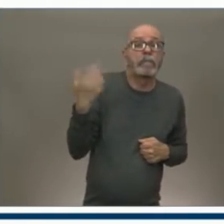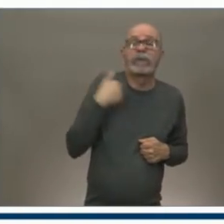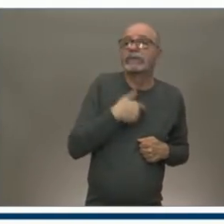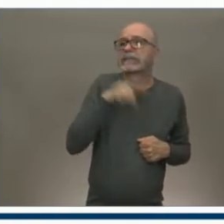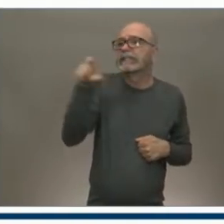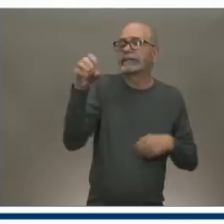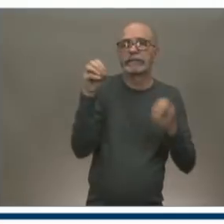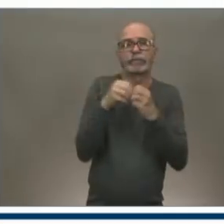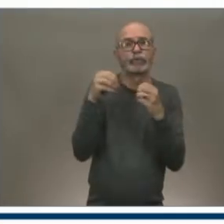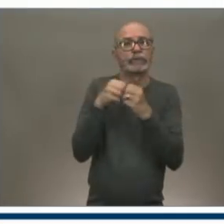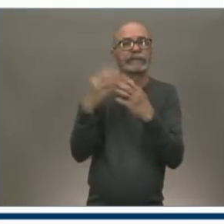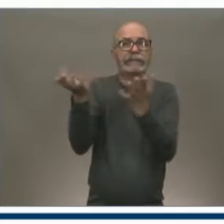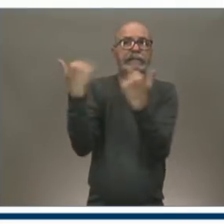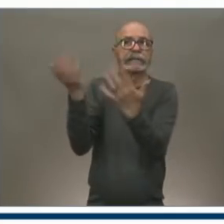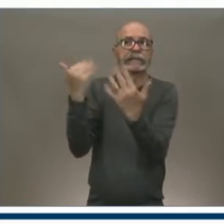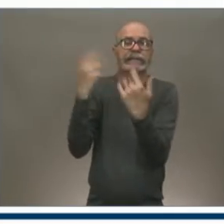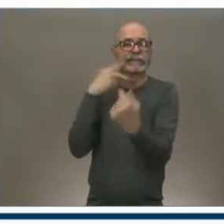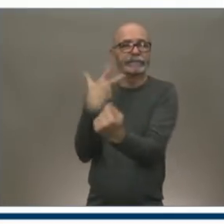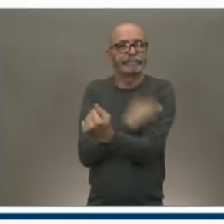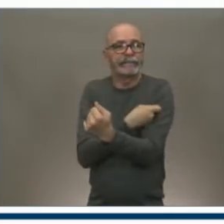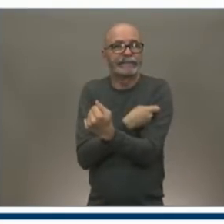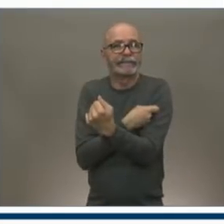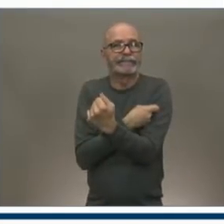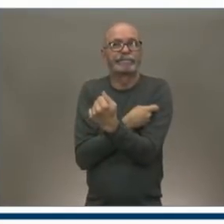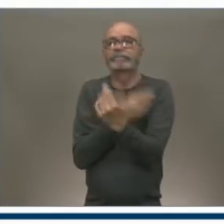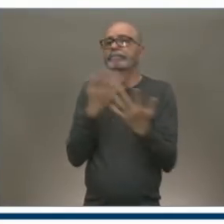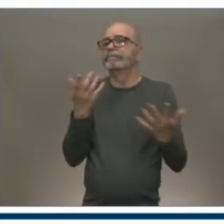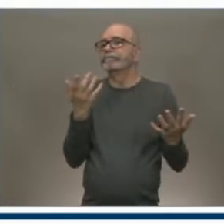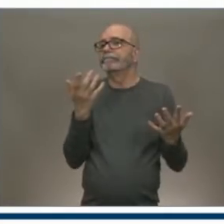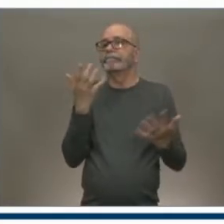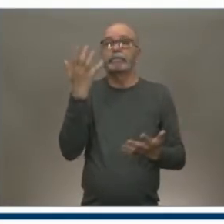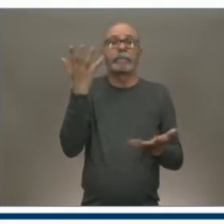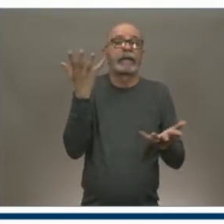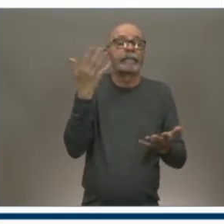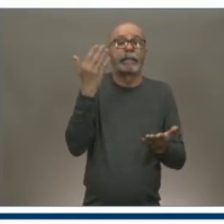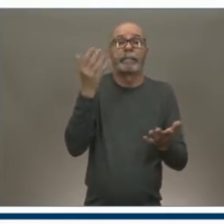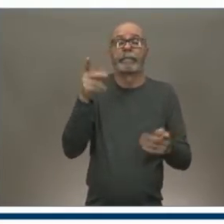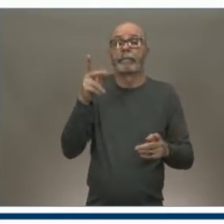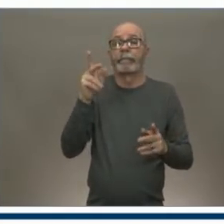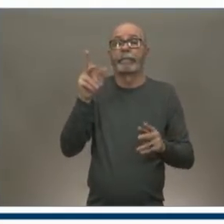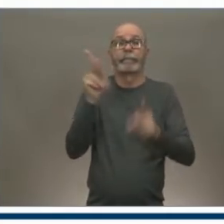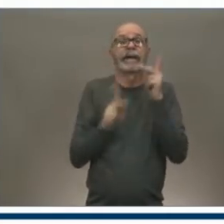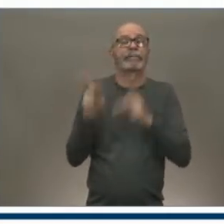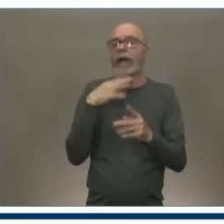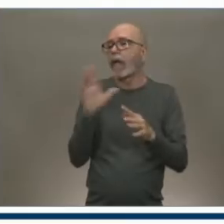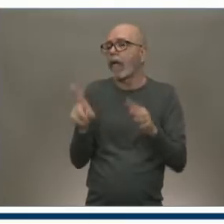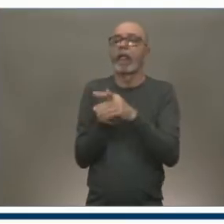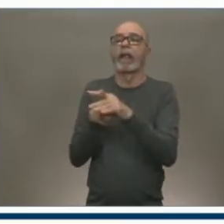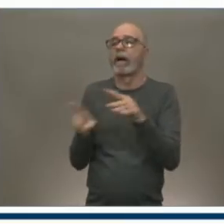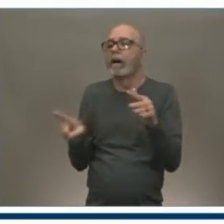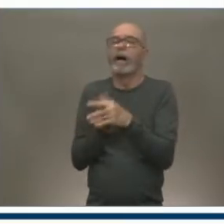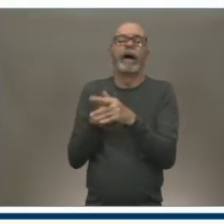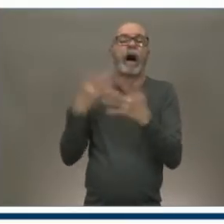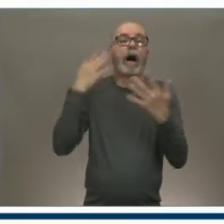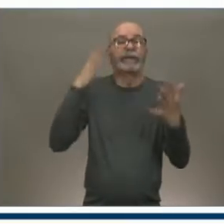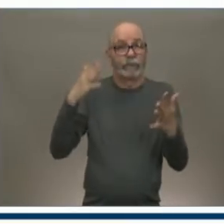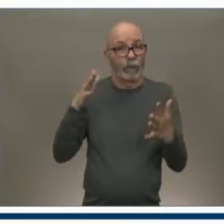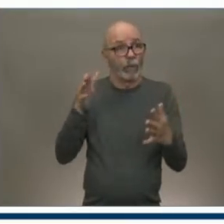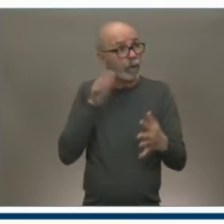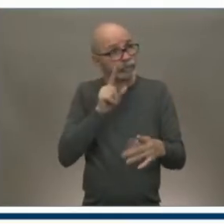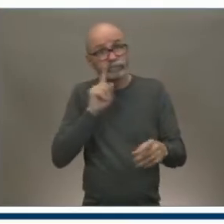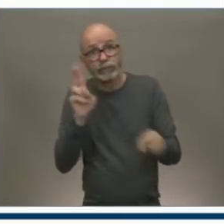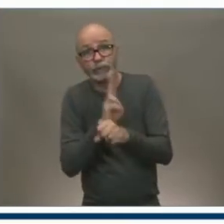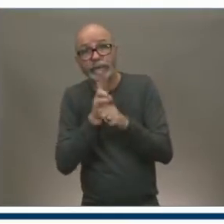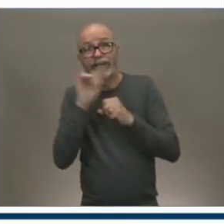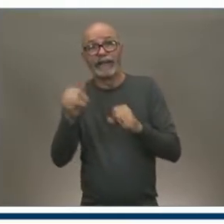of some individuals or at some frequency. I'm not going to say it's going to be annual like flu vaccine. We just don't